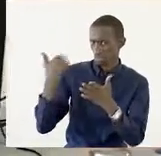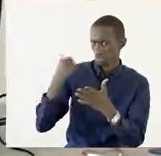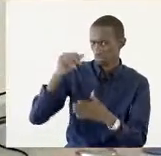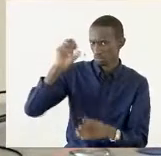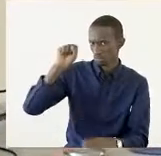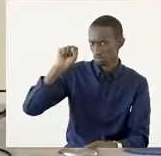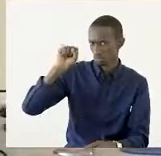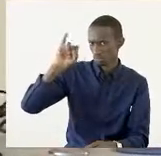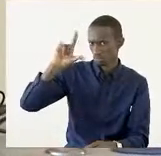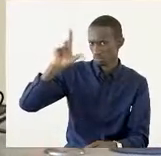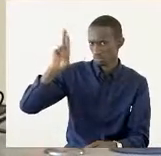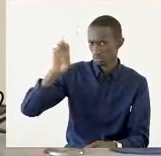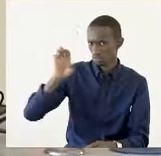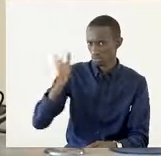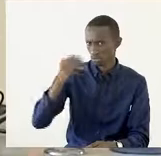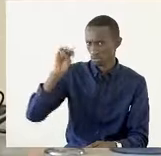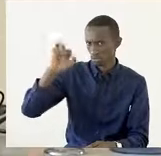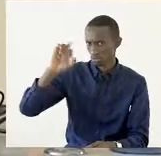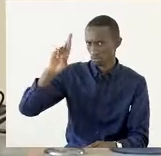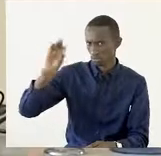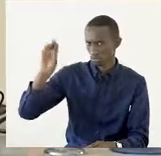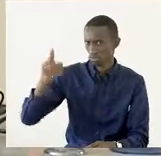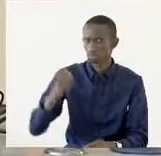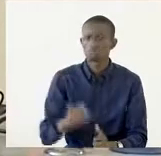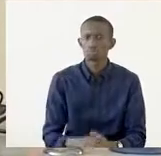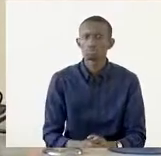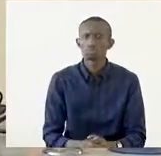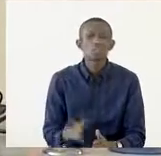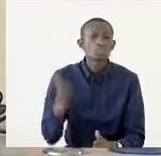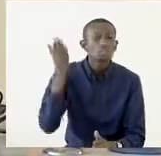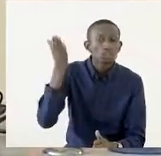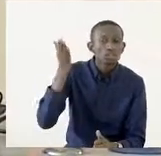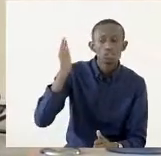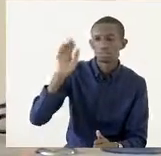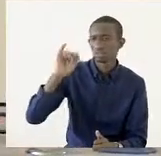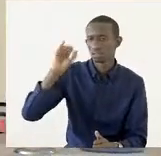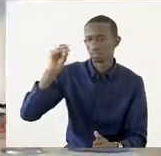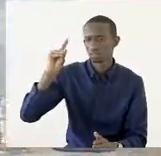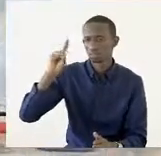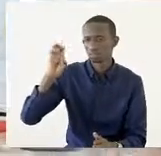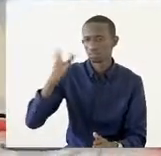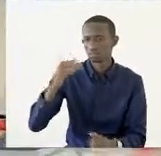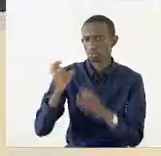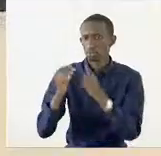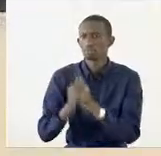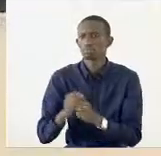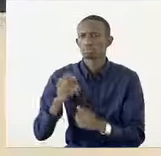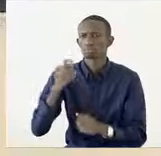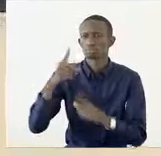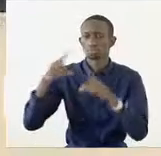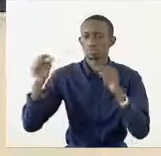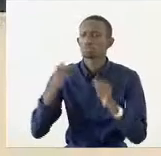the Torrens reagent. Now, this iodo foam test gives a positive test with ketones.